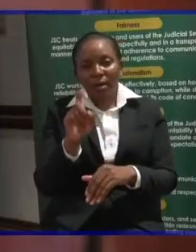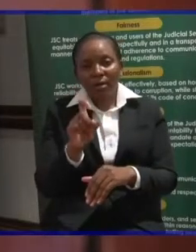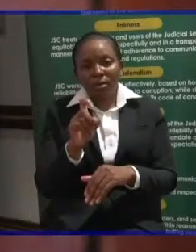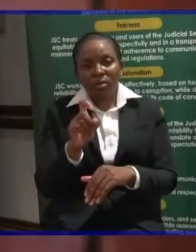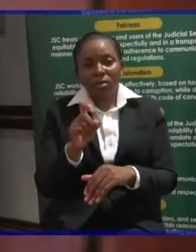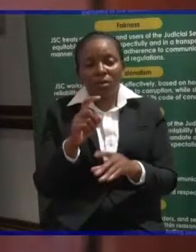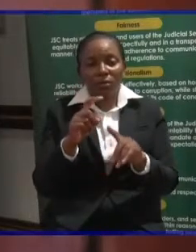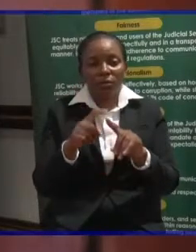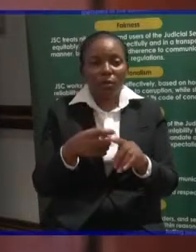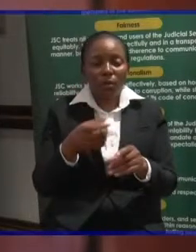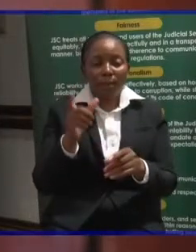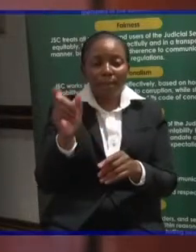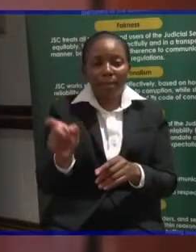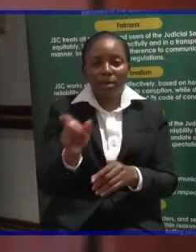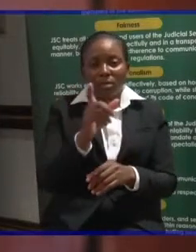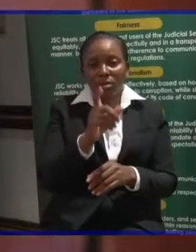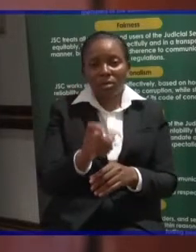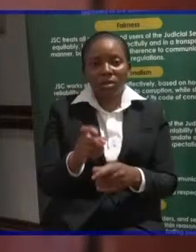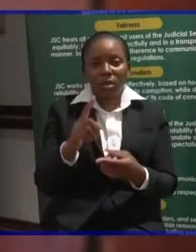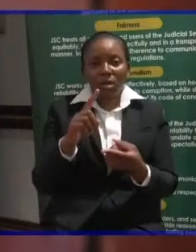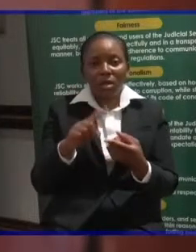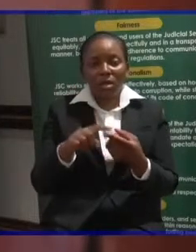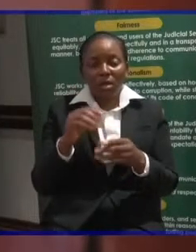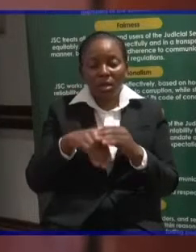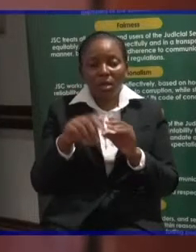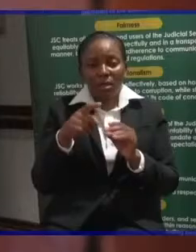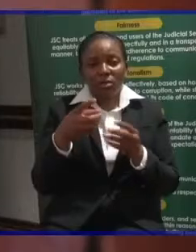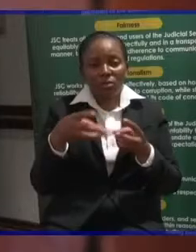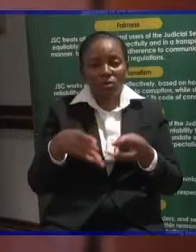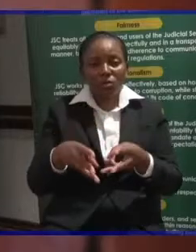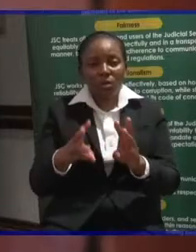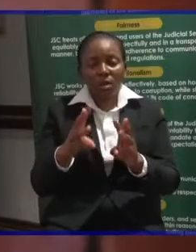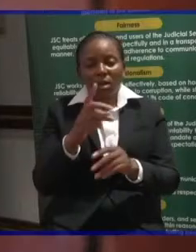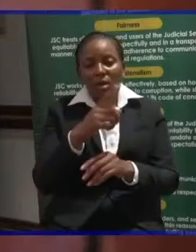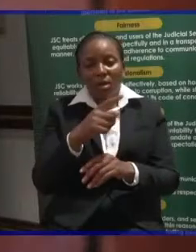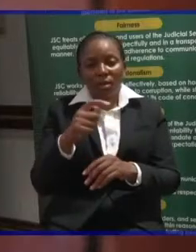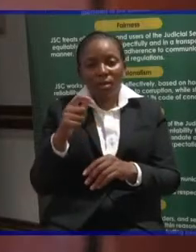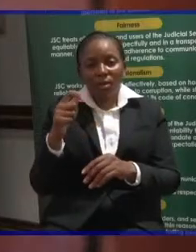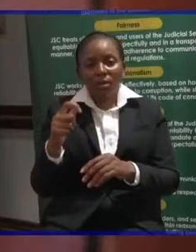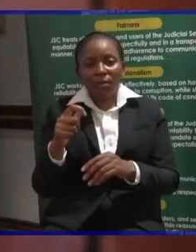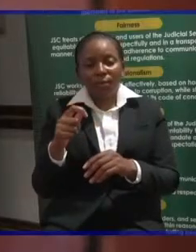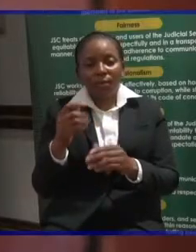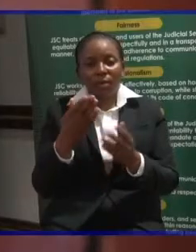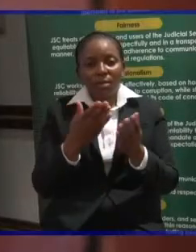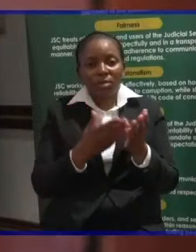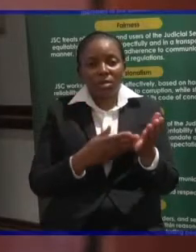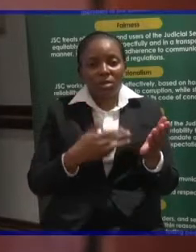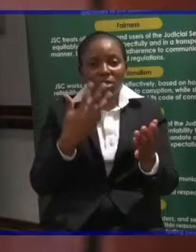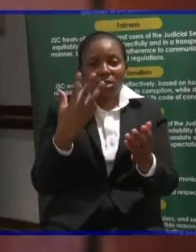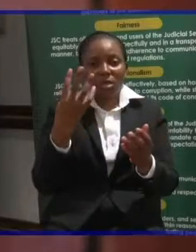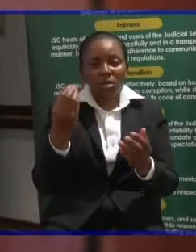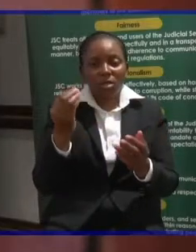parties. In that way, the Section